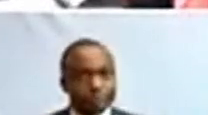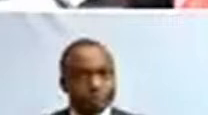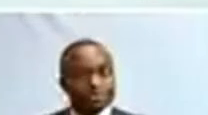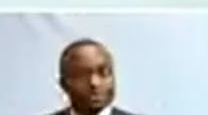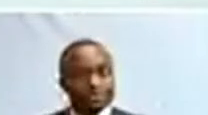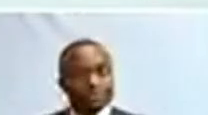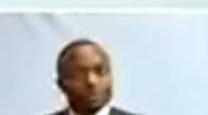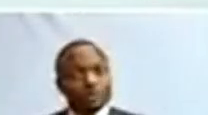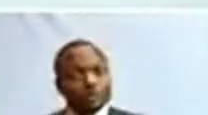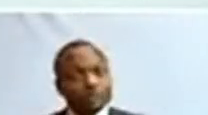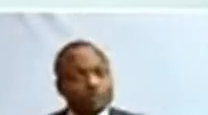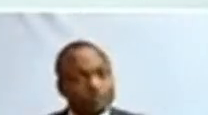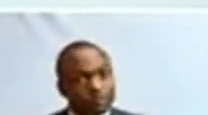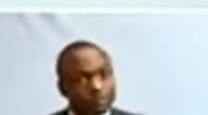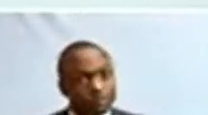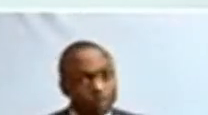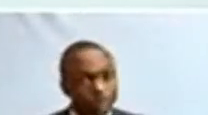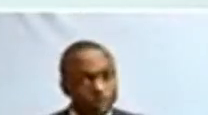Yes or no?